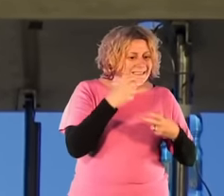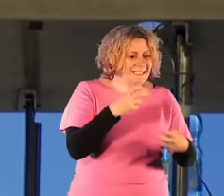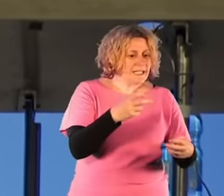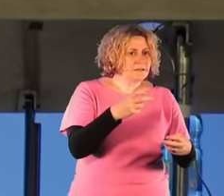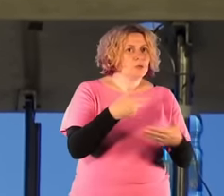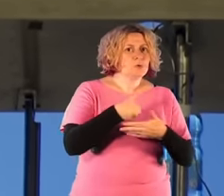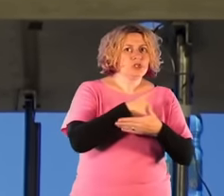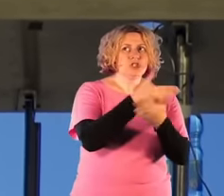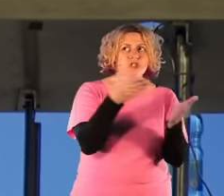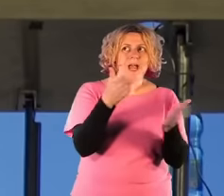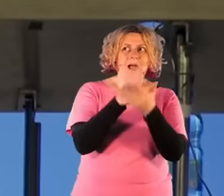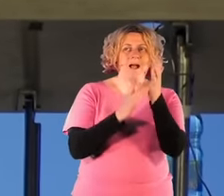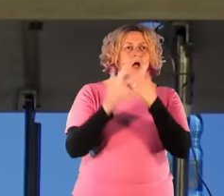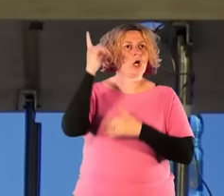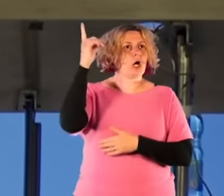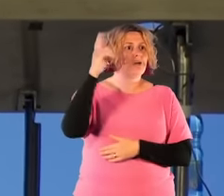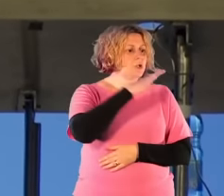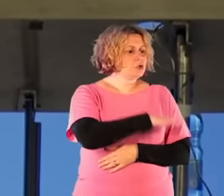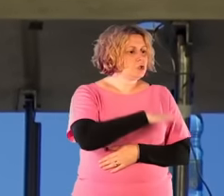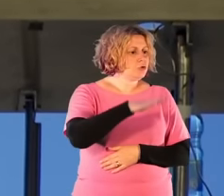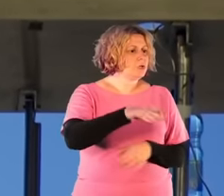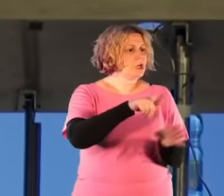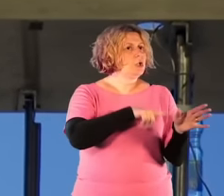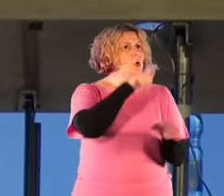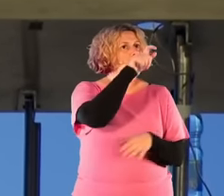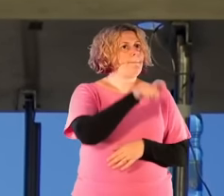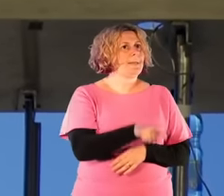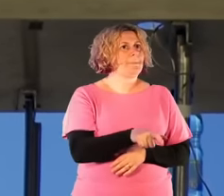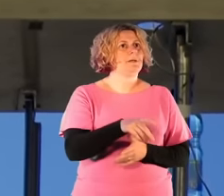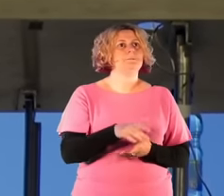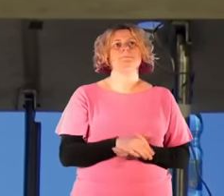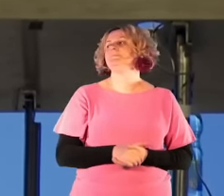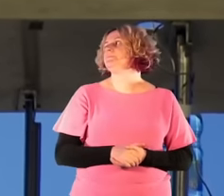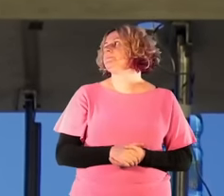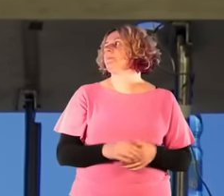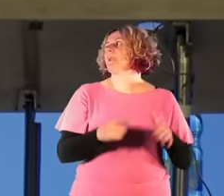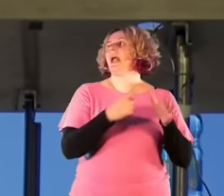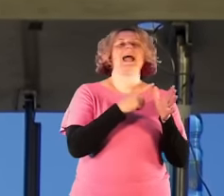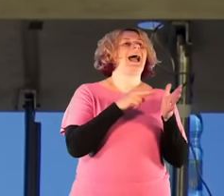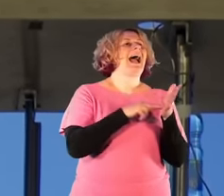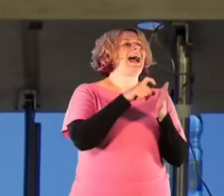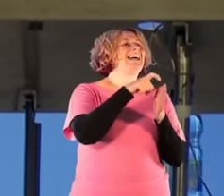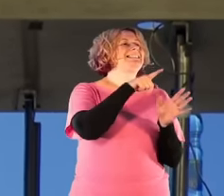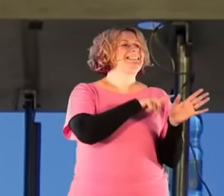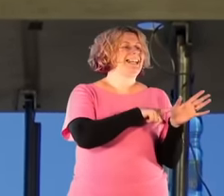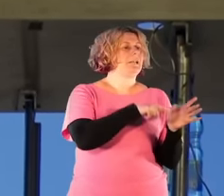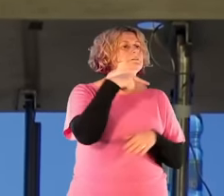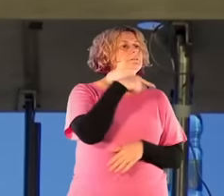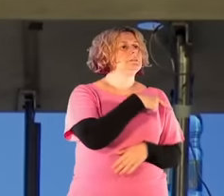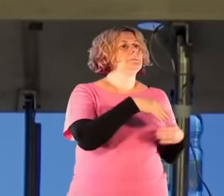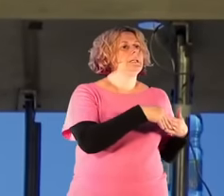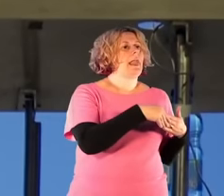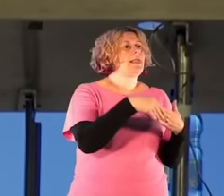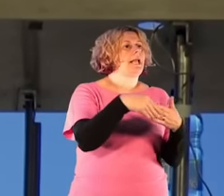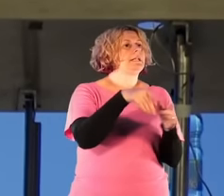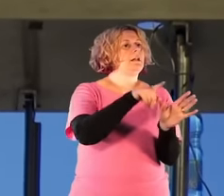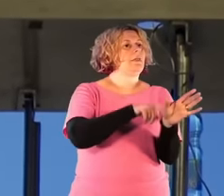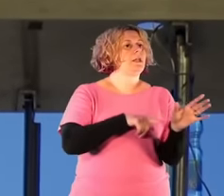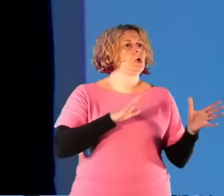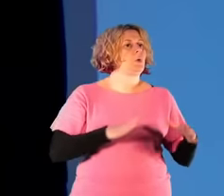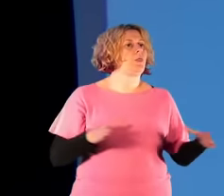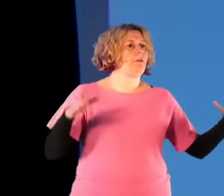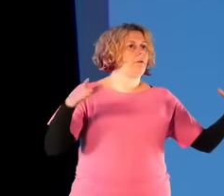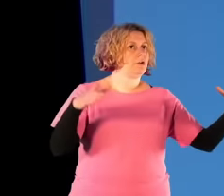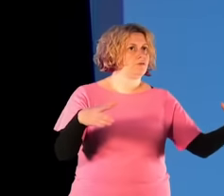care. There are many ways in which they've been doing that in their sessions, and Andy Atchison has been leading the youth, and he's going to come now and share with us something about what he's been doing with